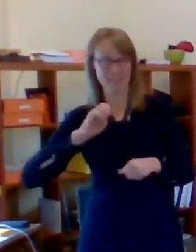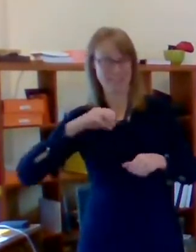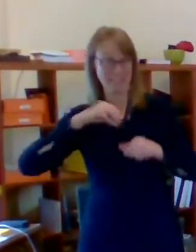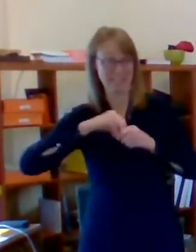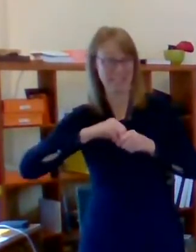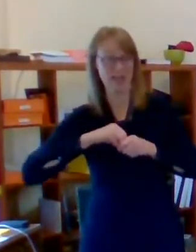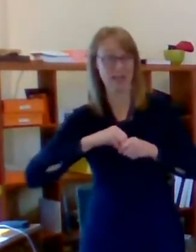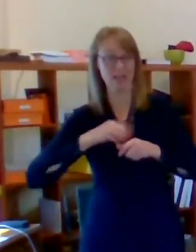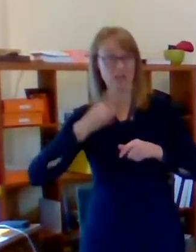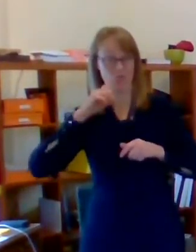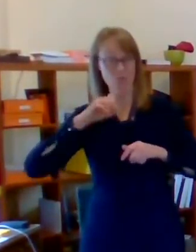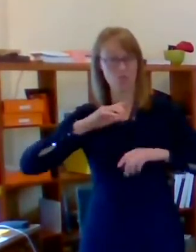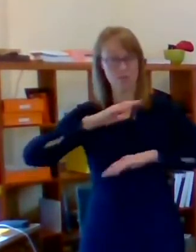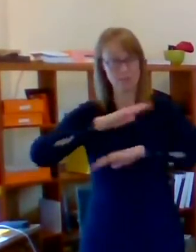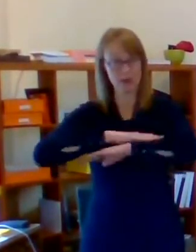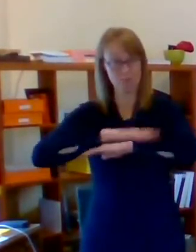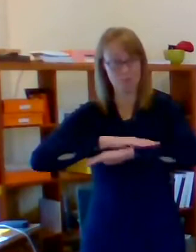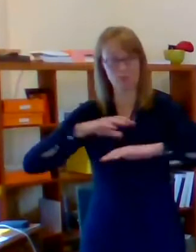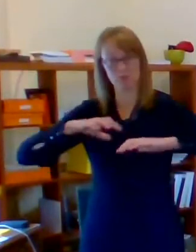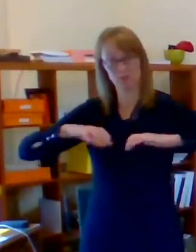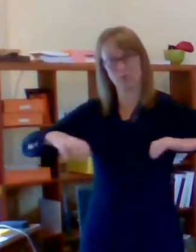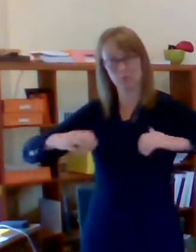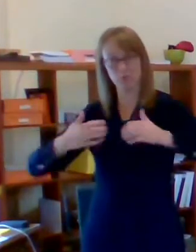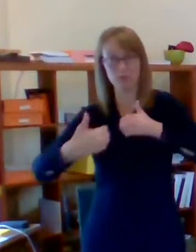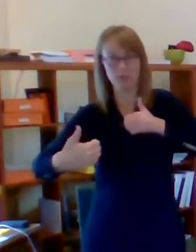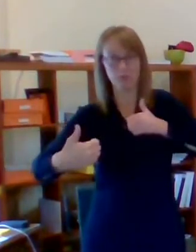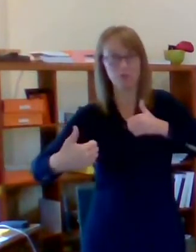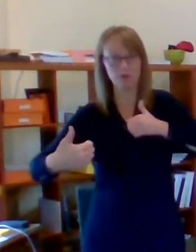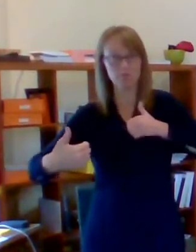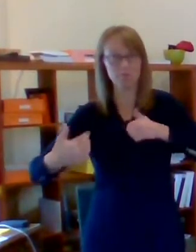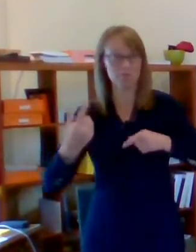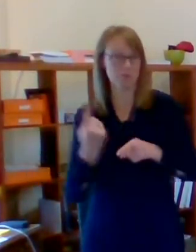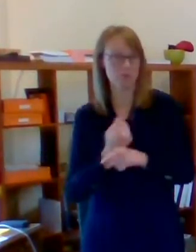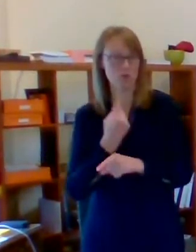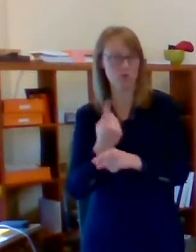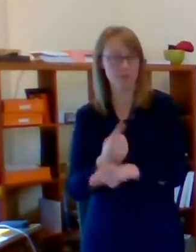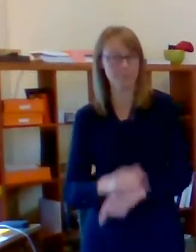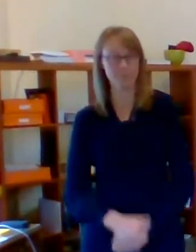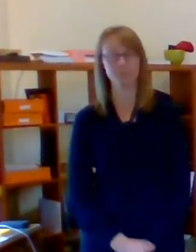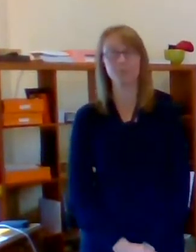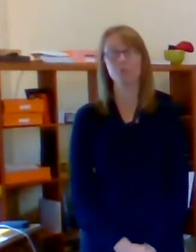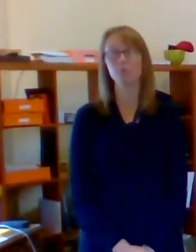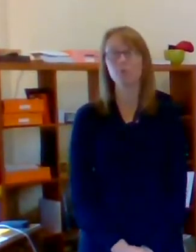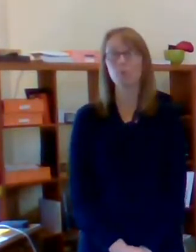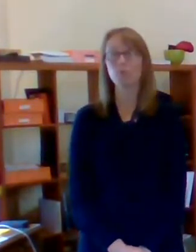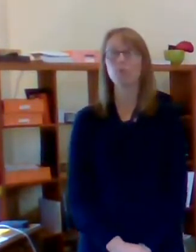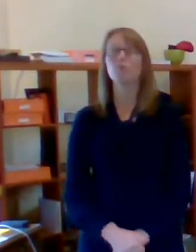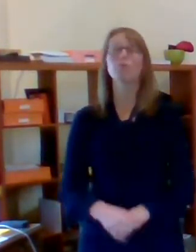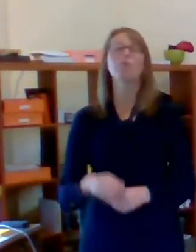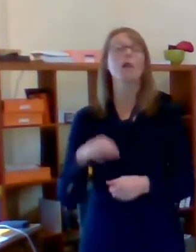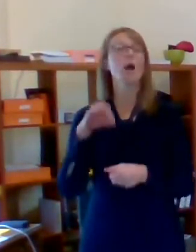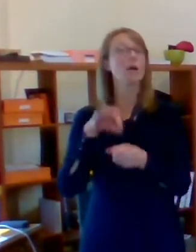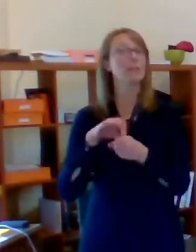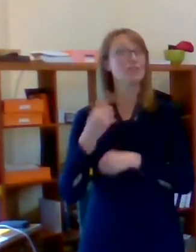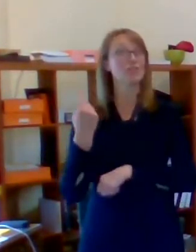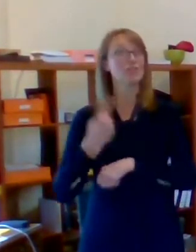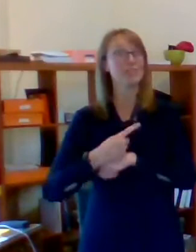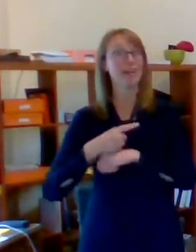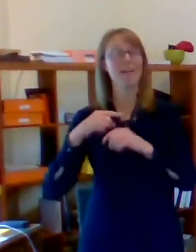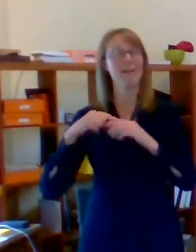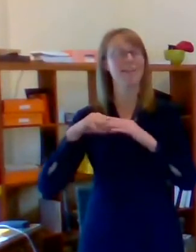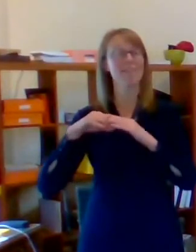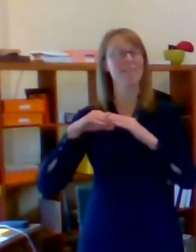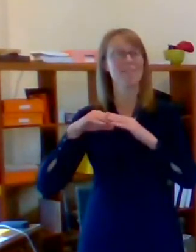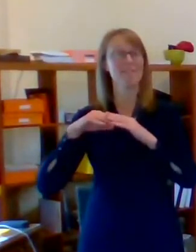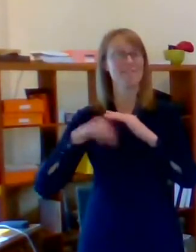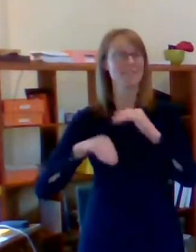last questions, Mayor, on the election, which is 13 days away. Mm-hmm. Do you know how many people have voted so far, how many